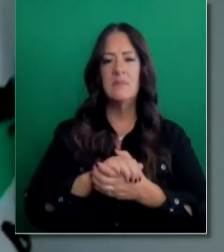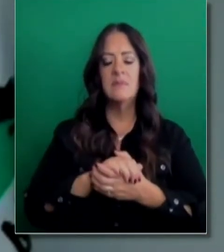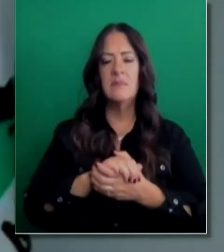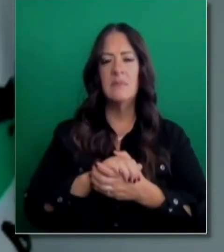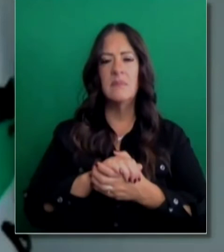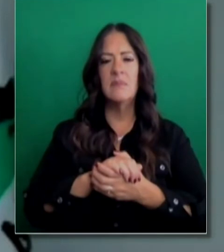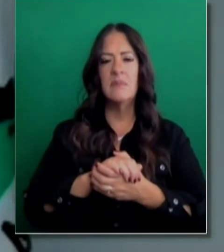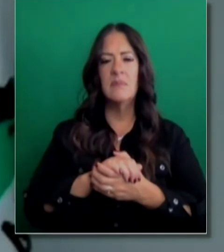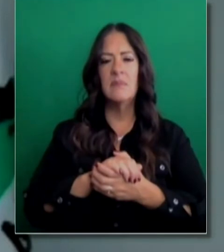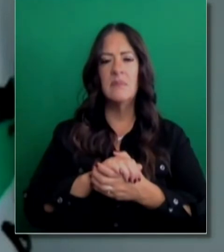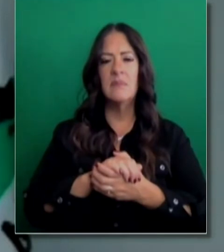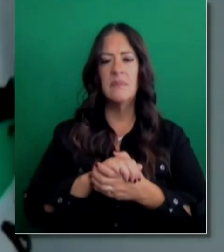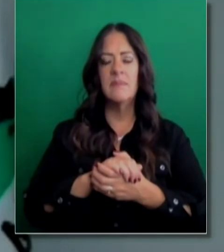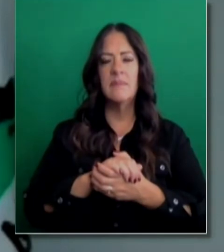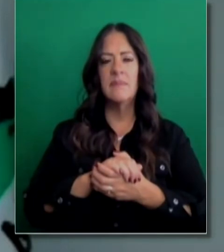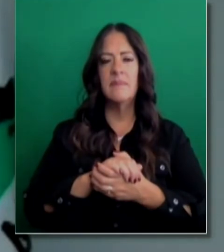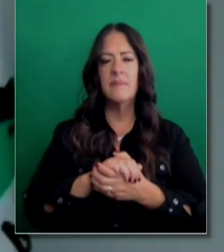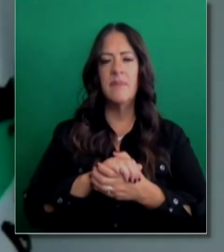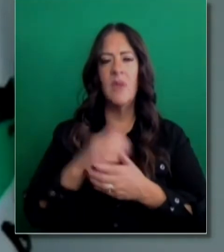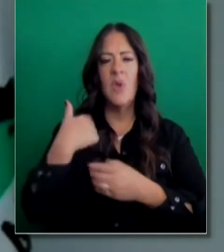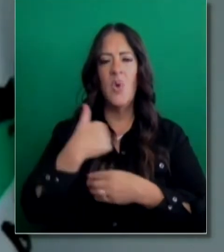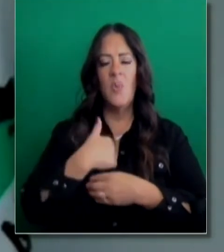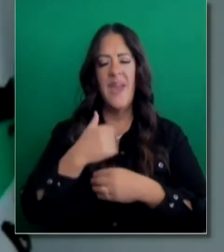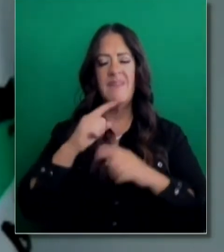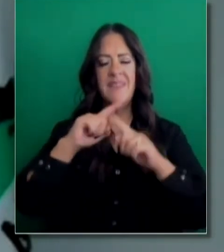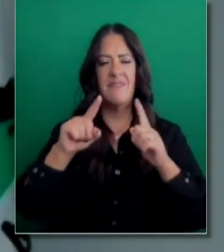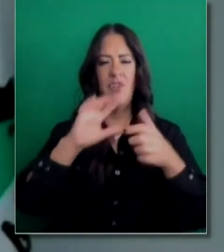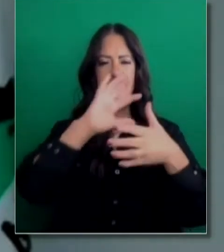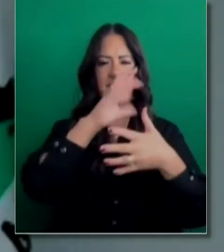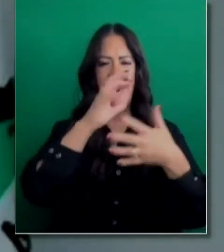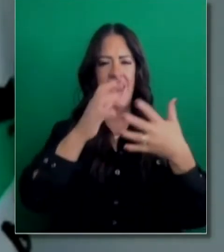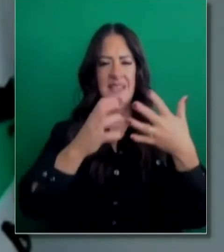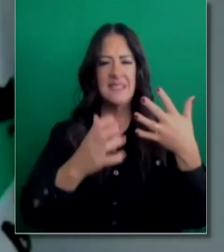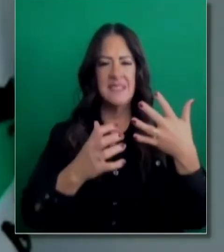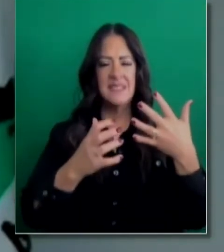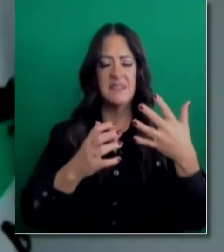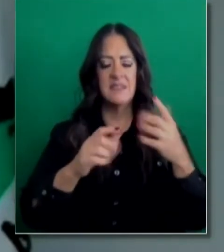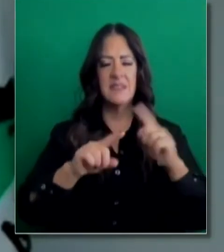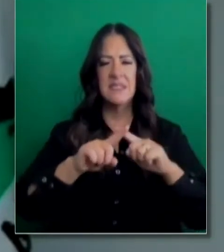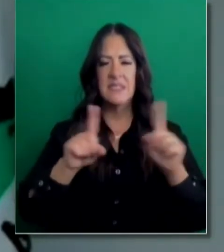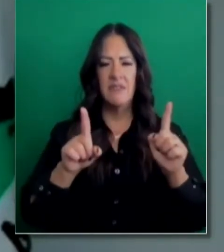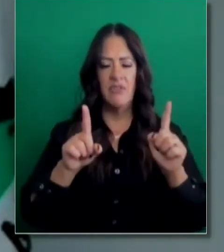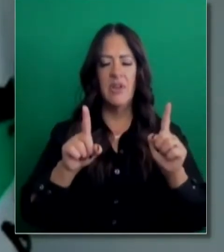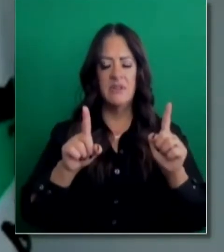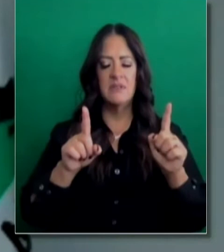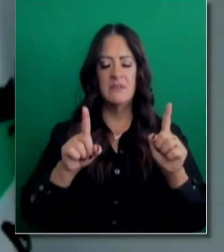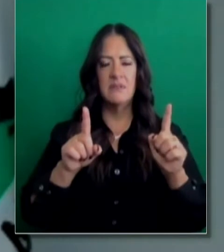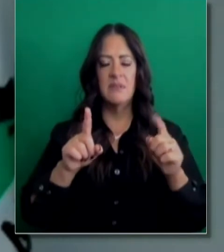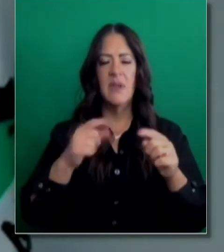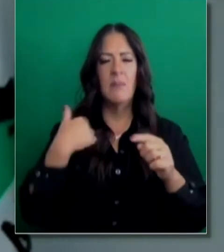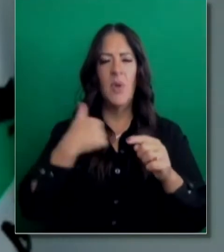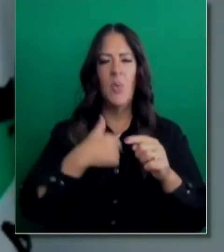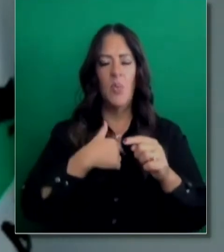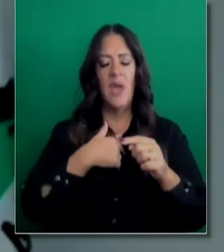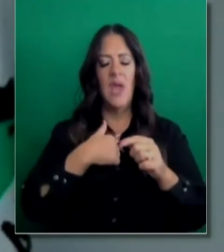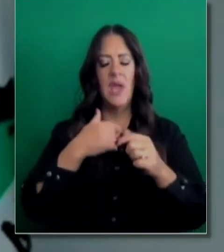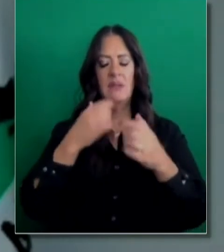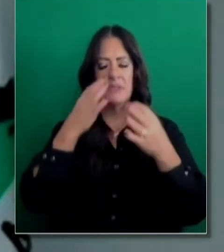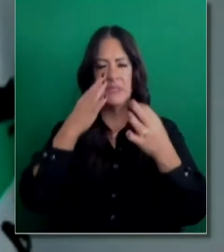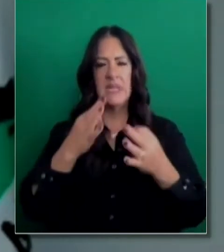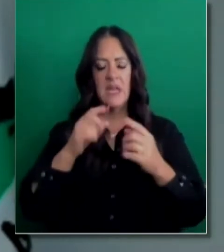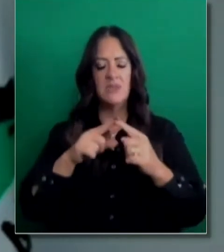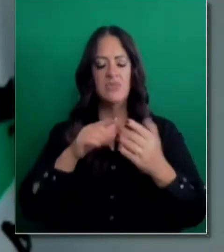that our tiering and phases has slowed us down. We have certainly begun to address that,